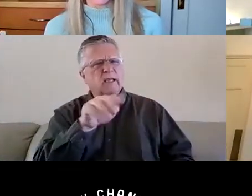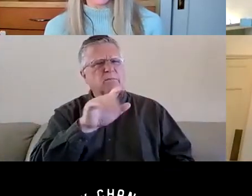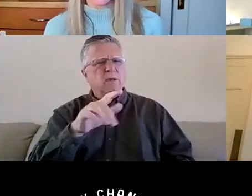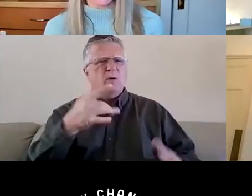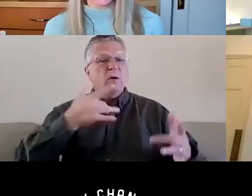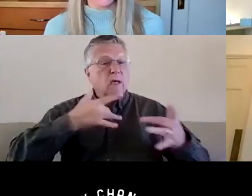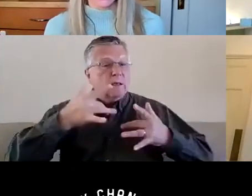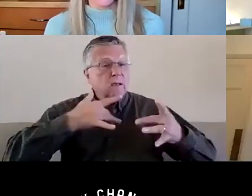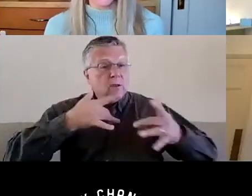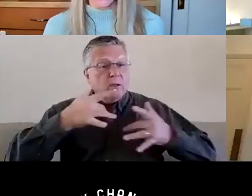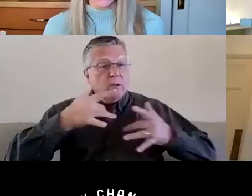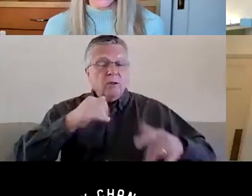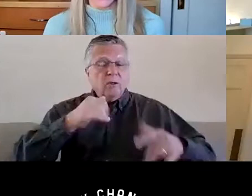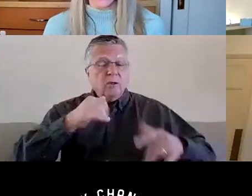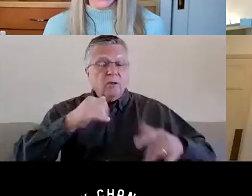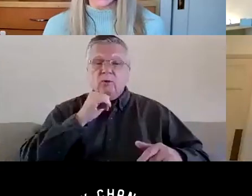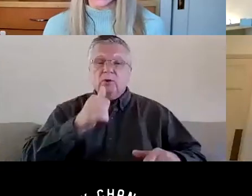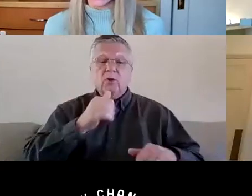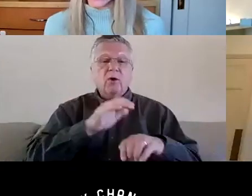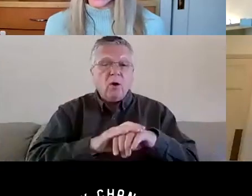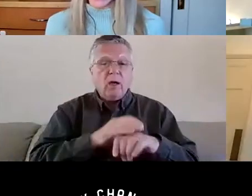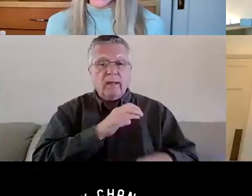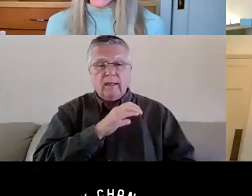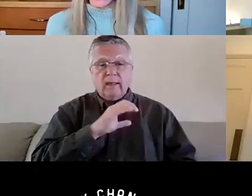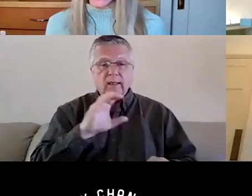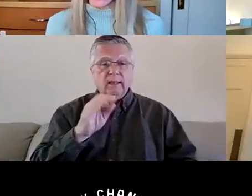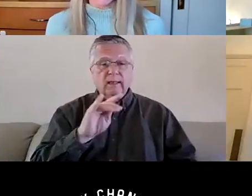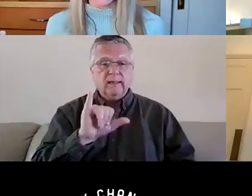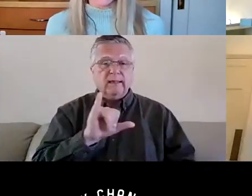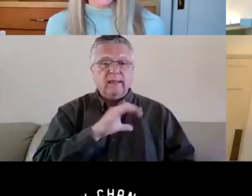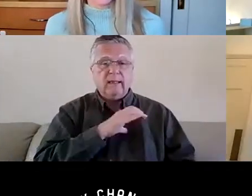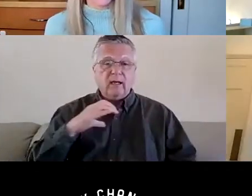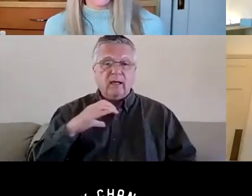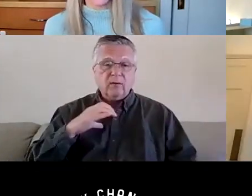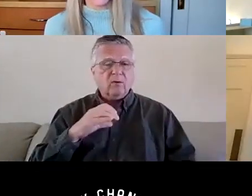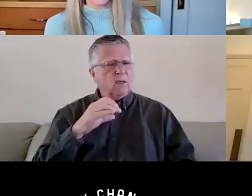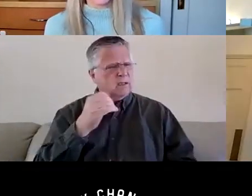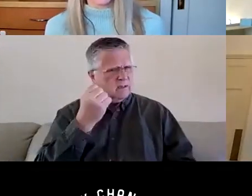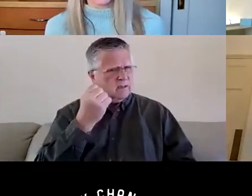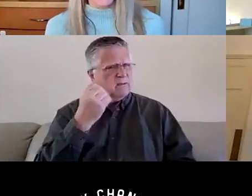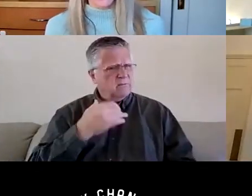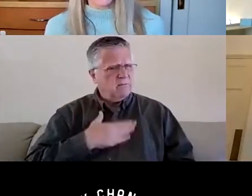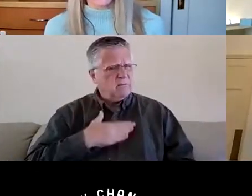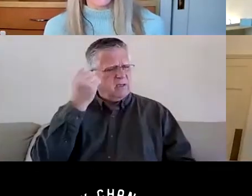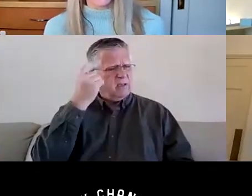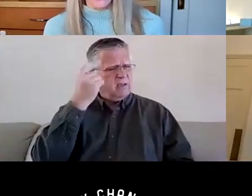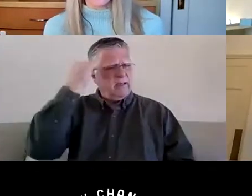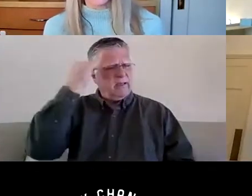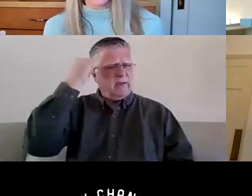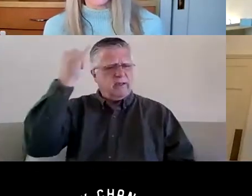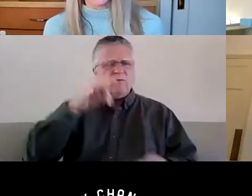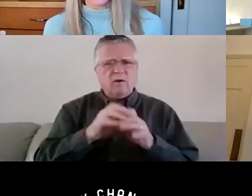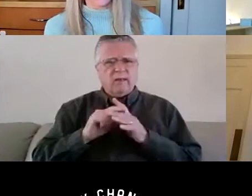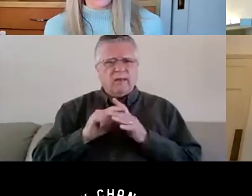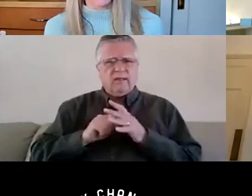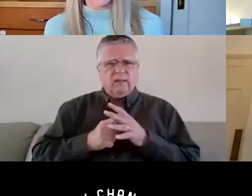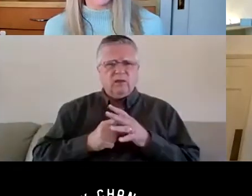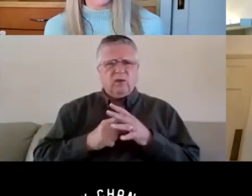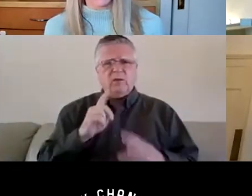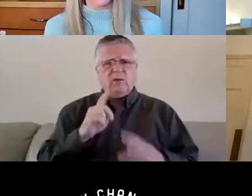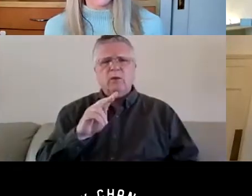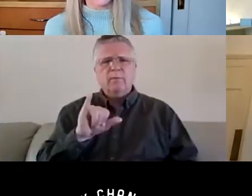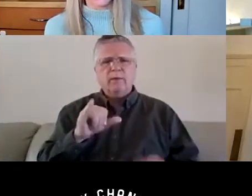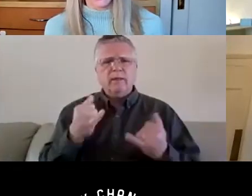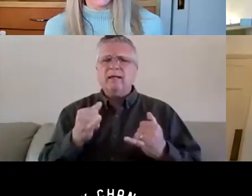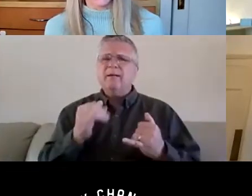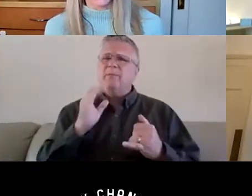not on City Council, that it's my understanding that even if we're voting preliminarily today, that there are amendments